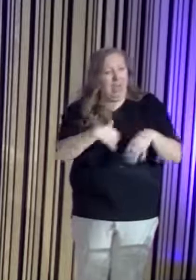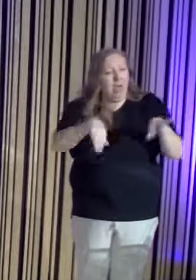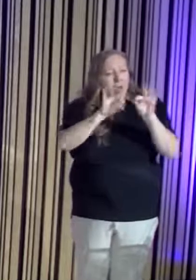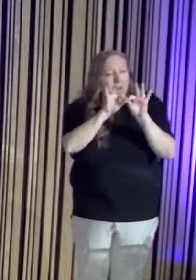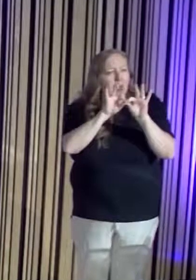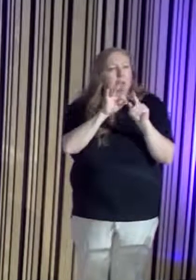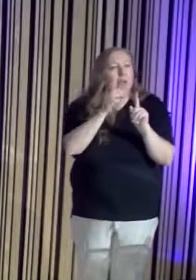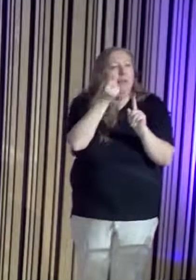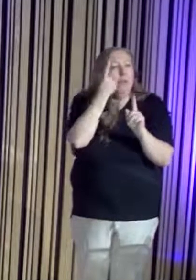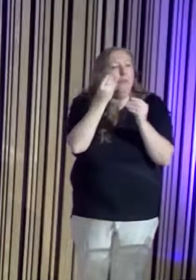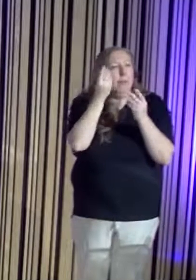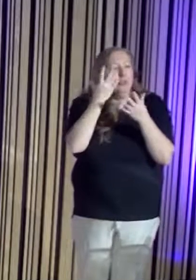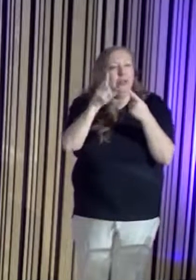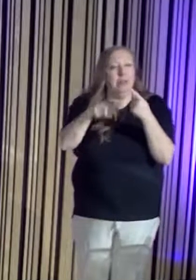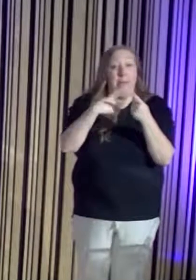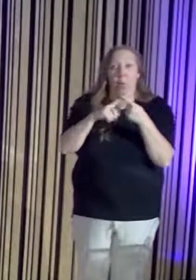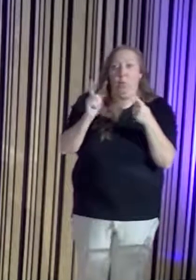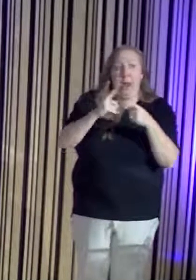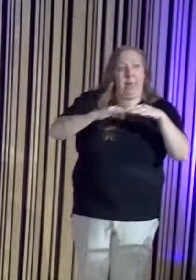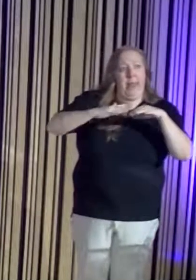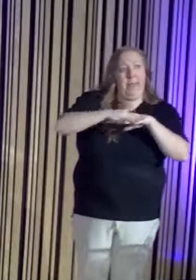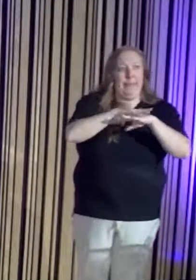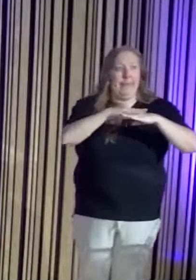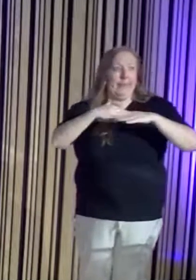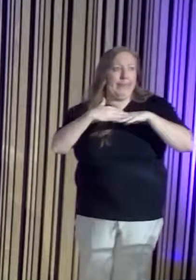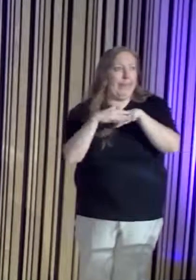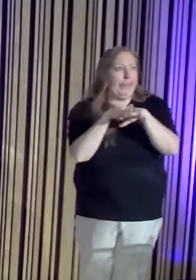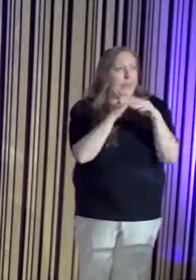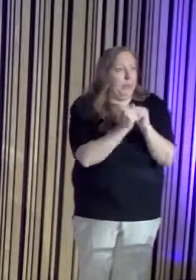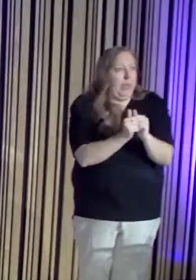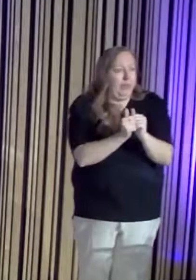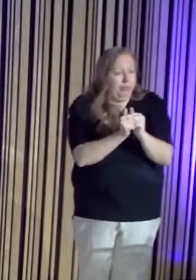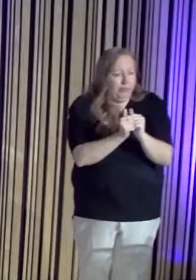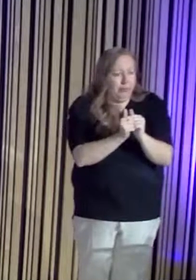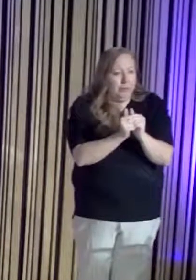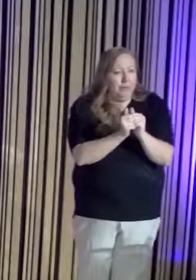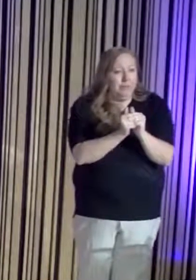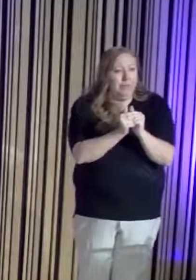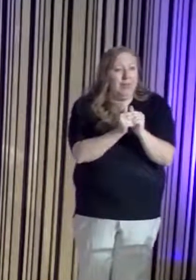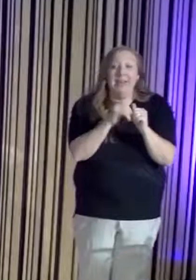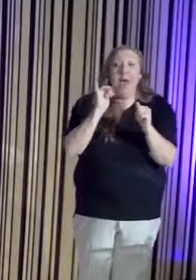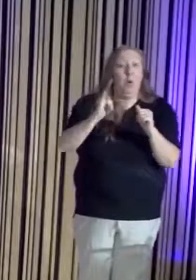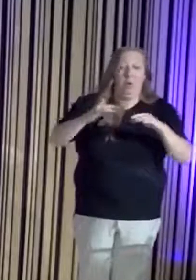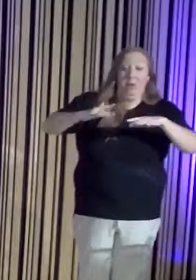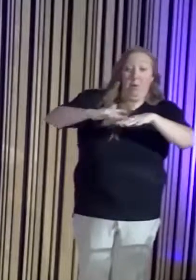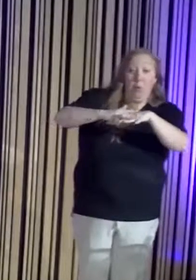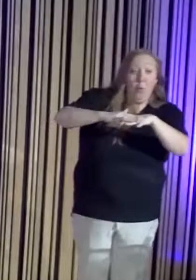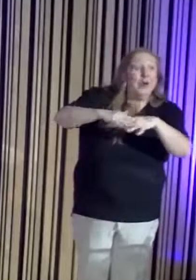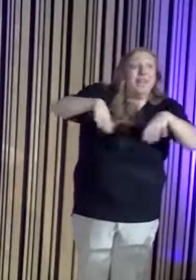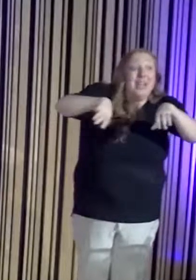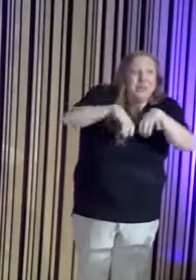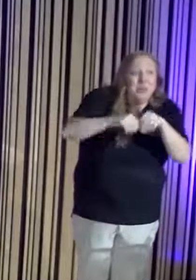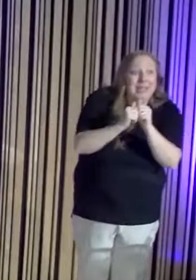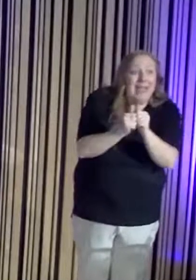significant co-occurrence values for the organisms. Now, what are they doing together? Is